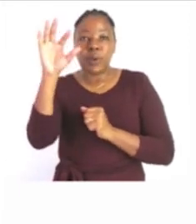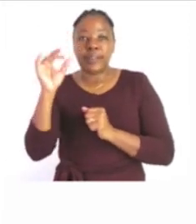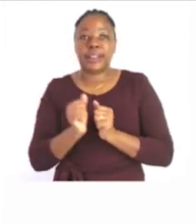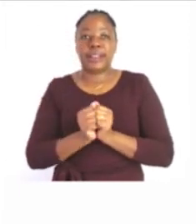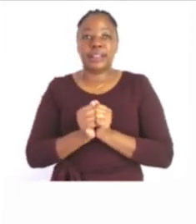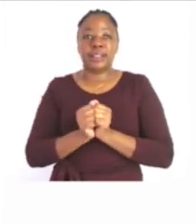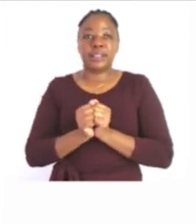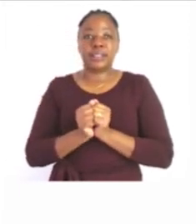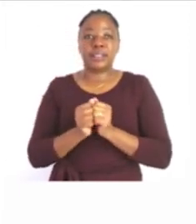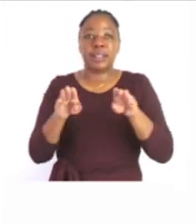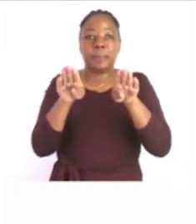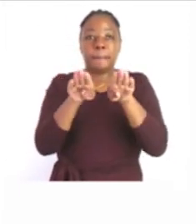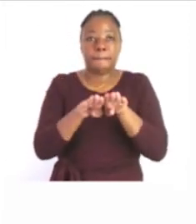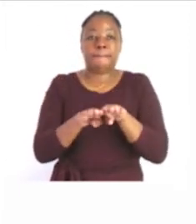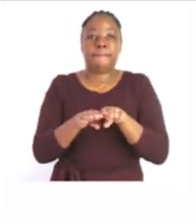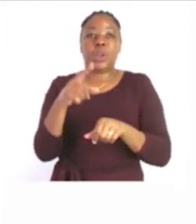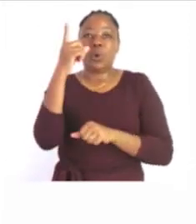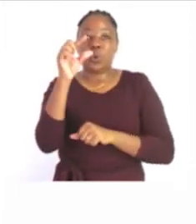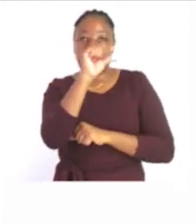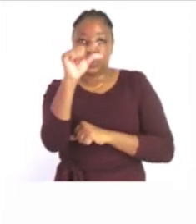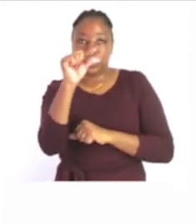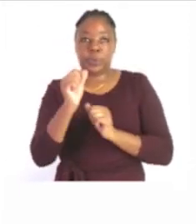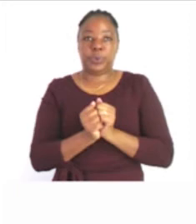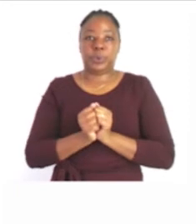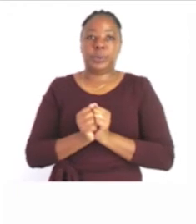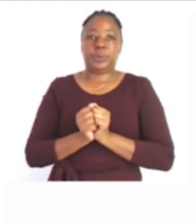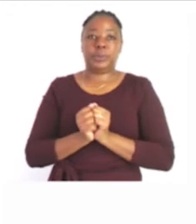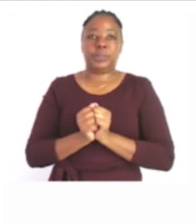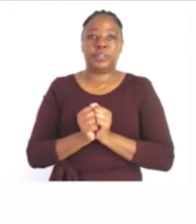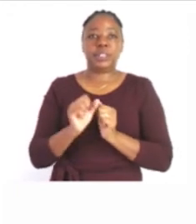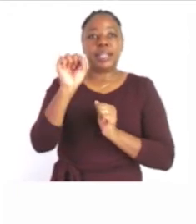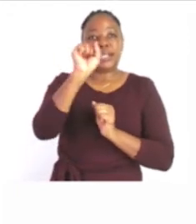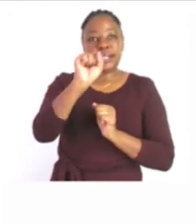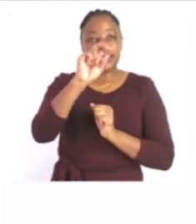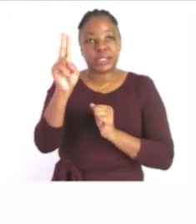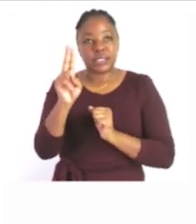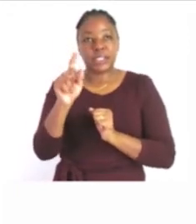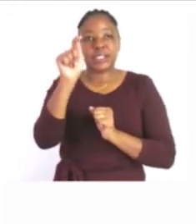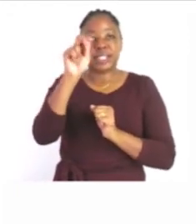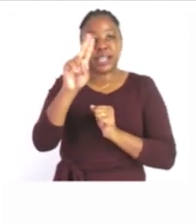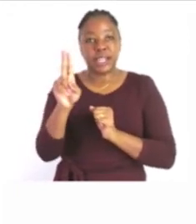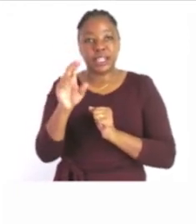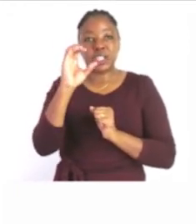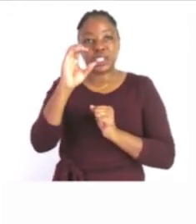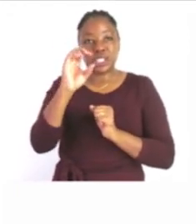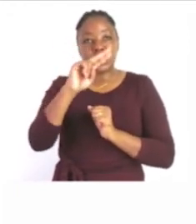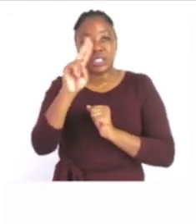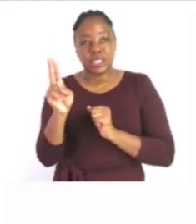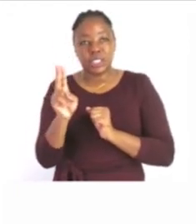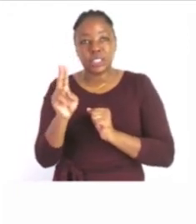sound sh, then th, and ch,